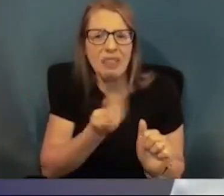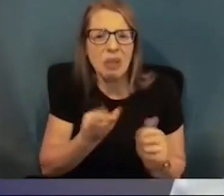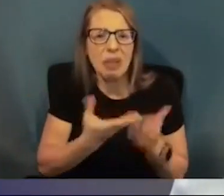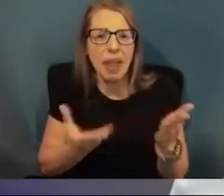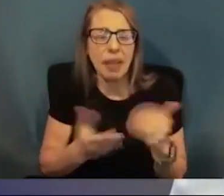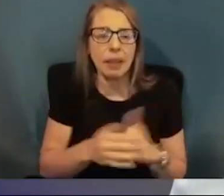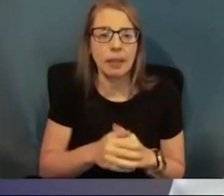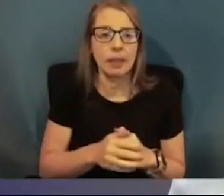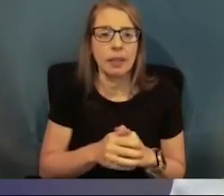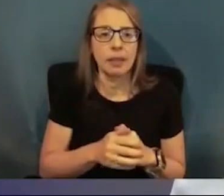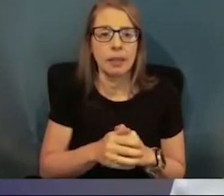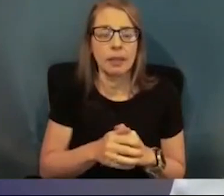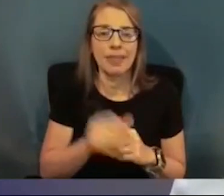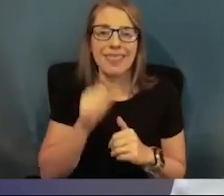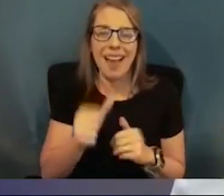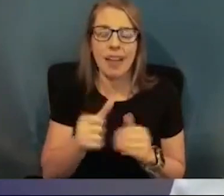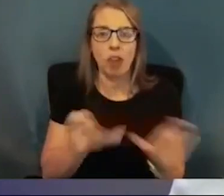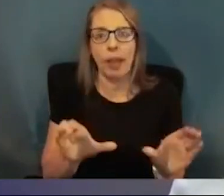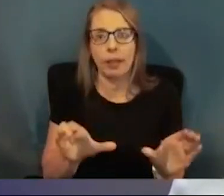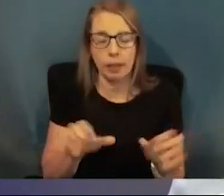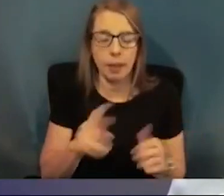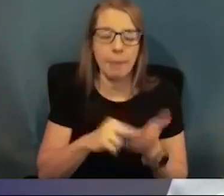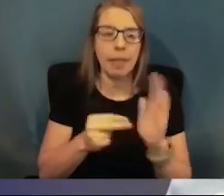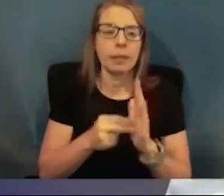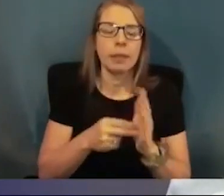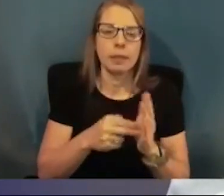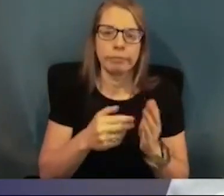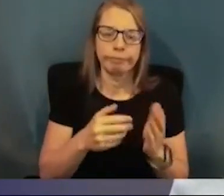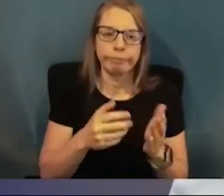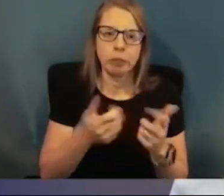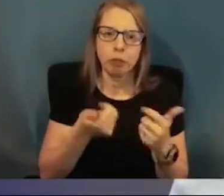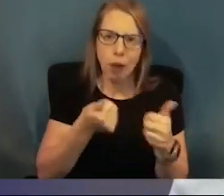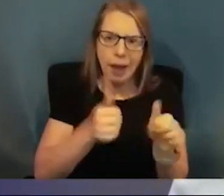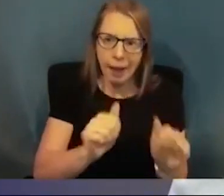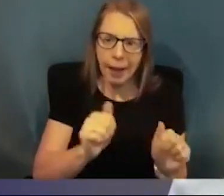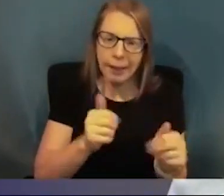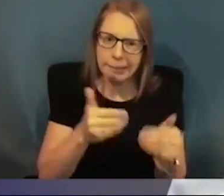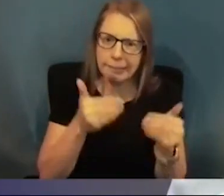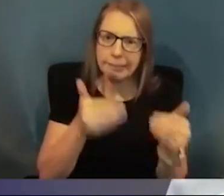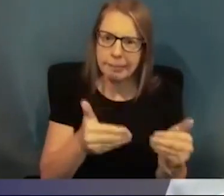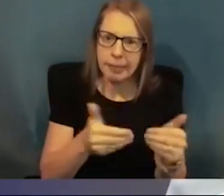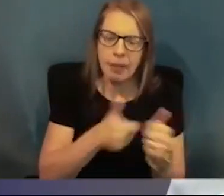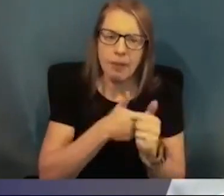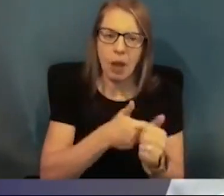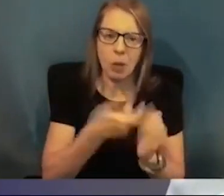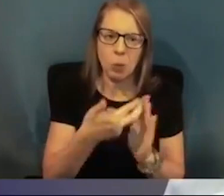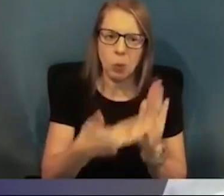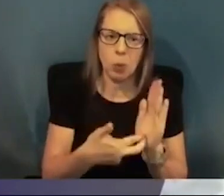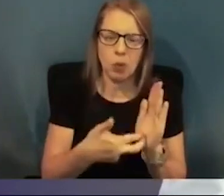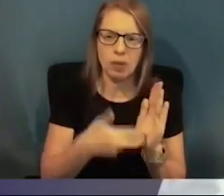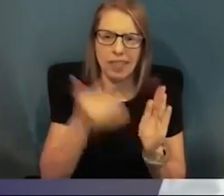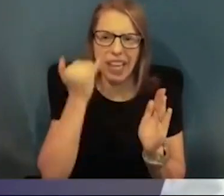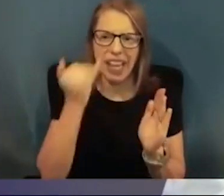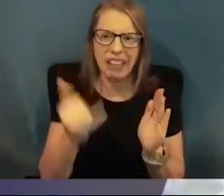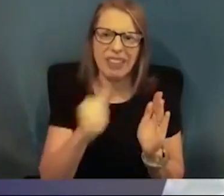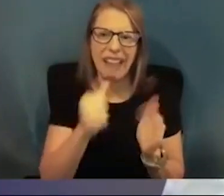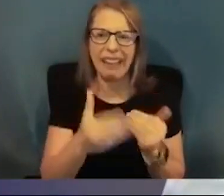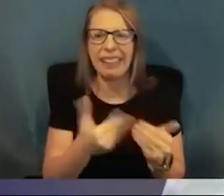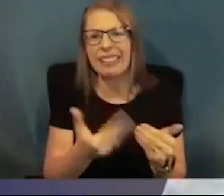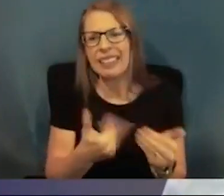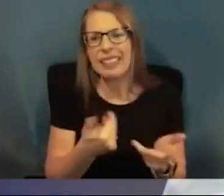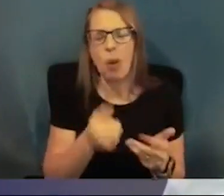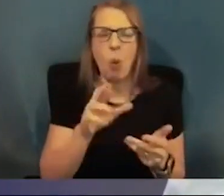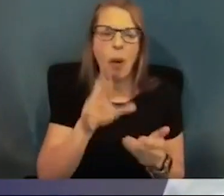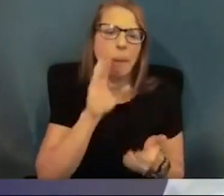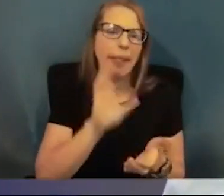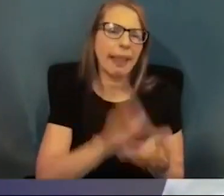some chances, not take chances, and follow guidelines, even if they're inconvenient and we don't personally believe in them.